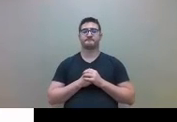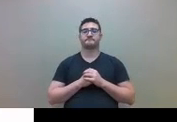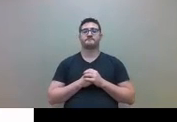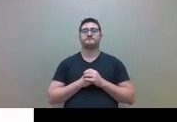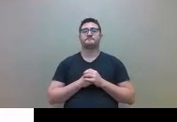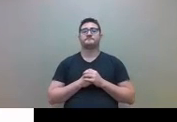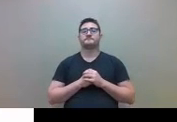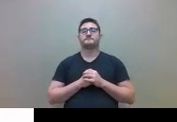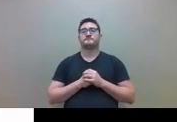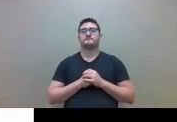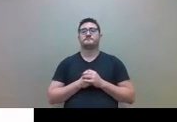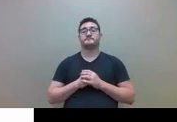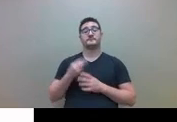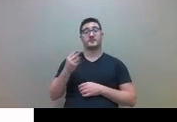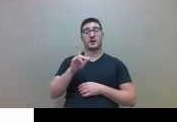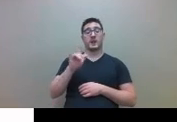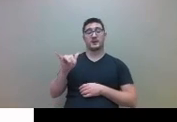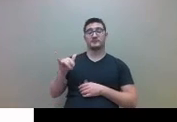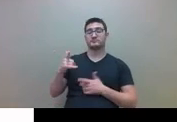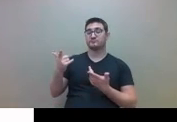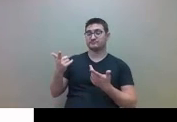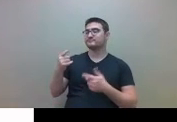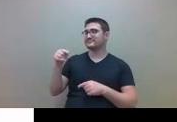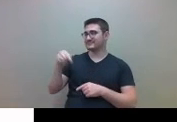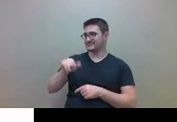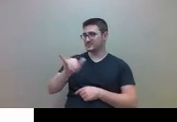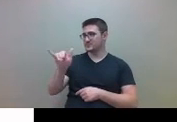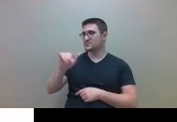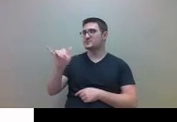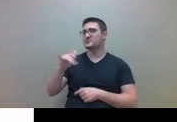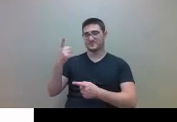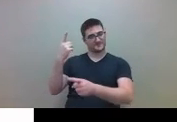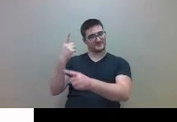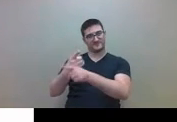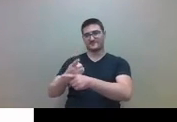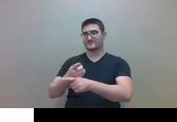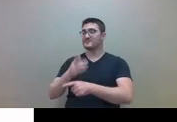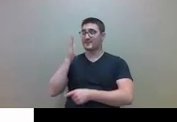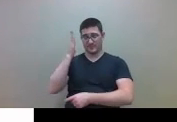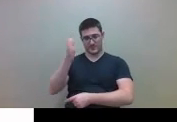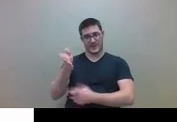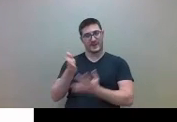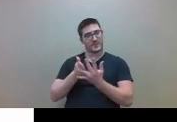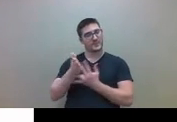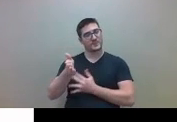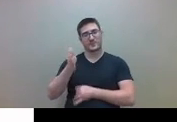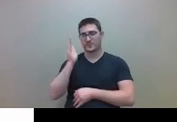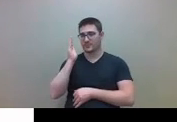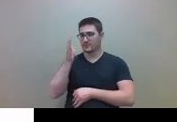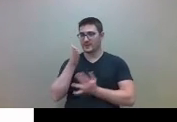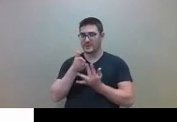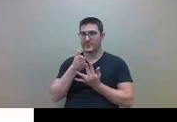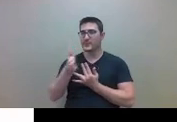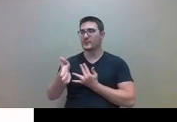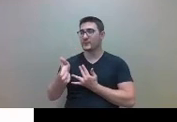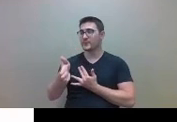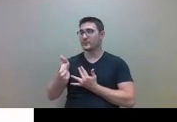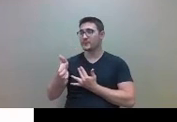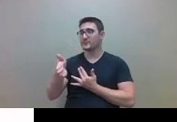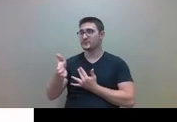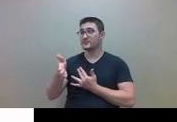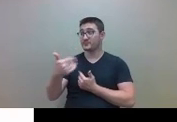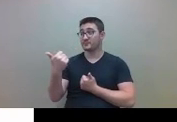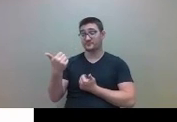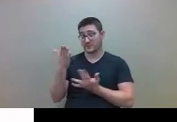this too shall pass. That's a great way of looking at it, for sure. Always say that. I always say that. This too shall pass. It really